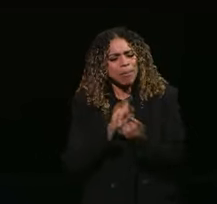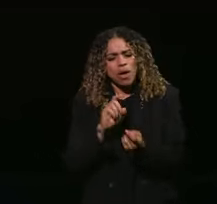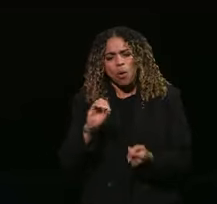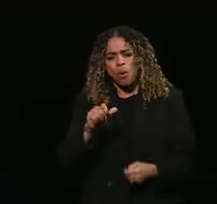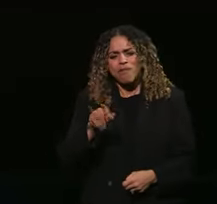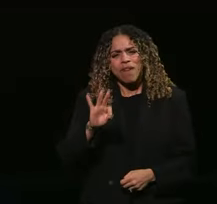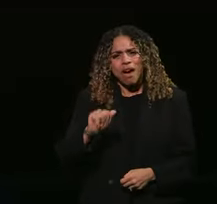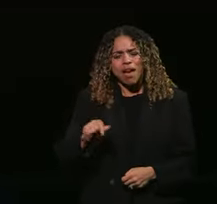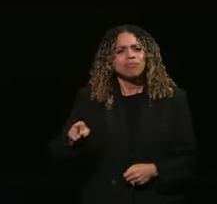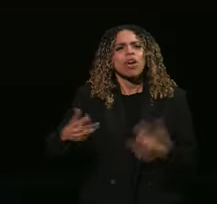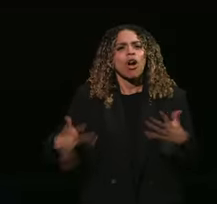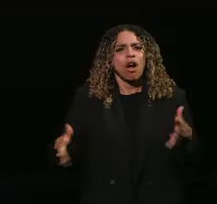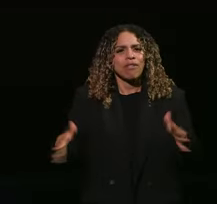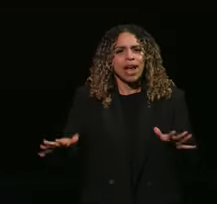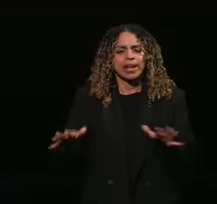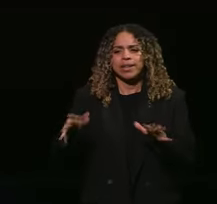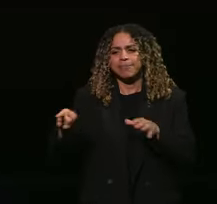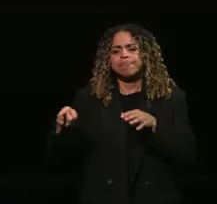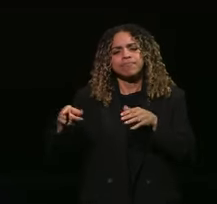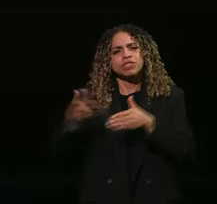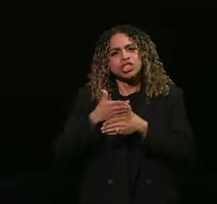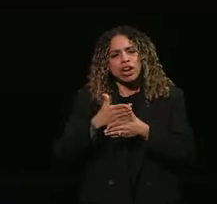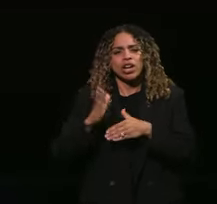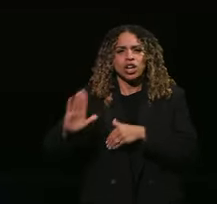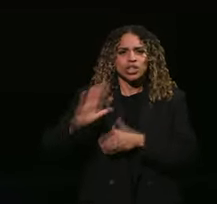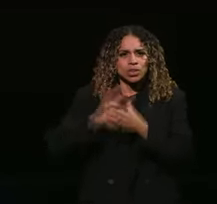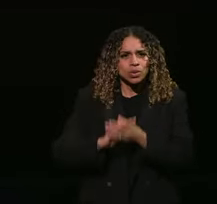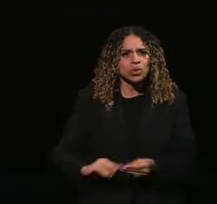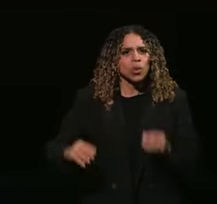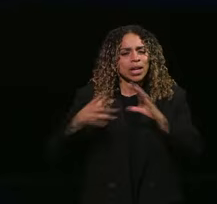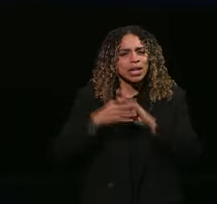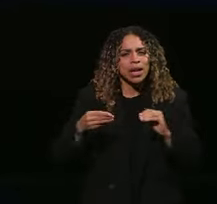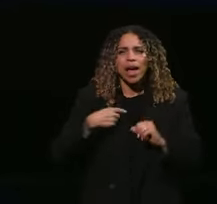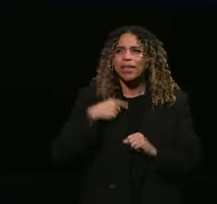already sharing her story. I think there was something